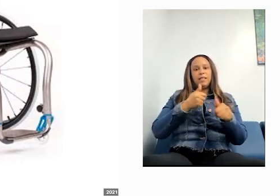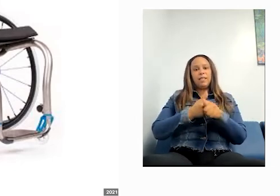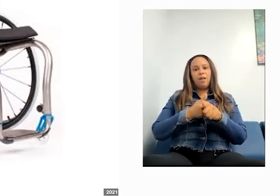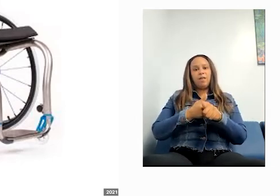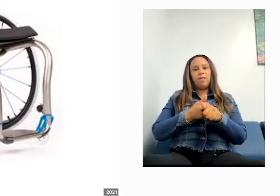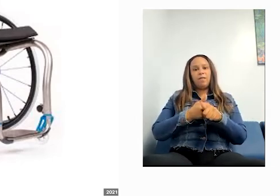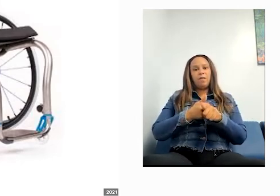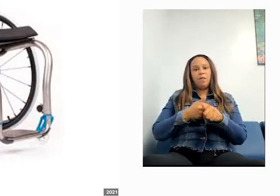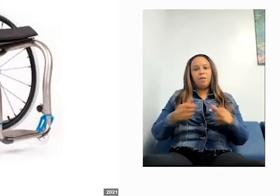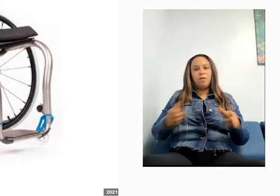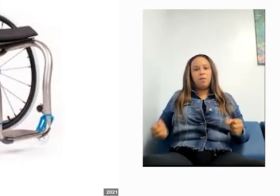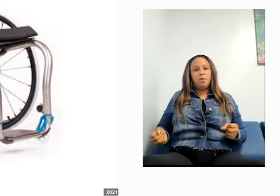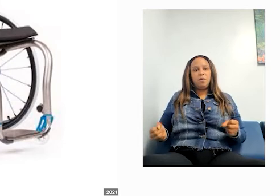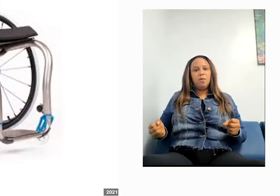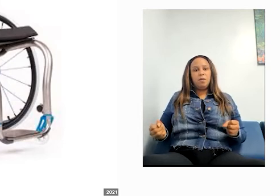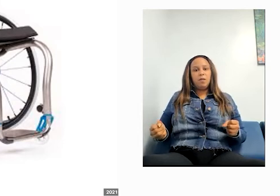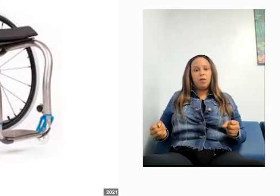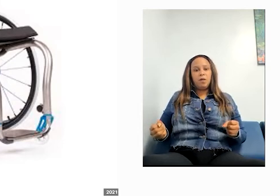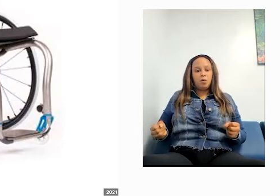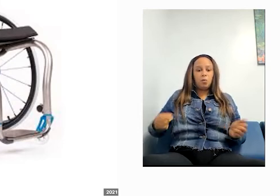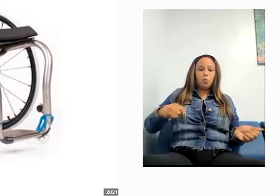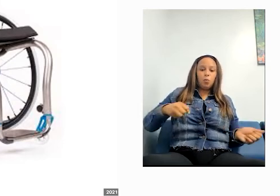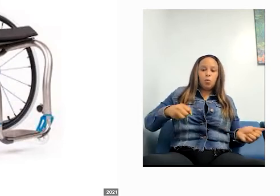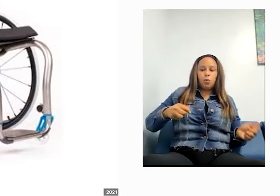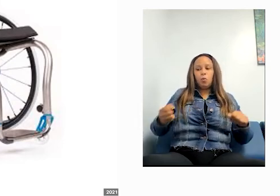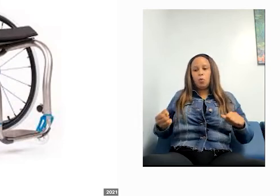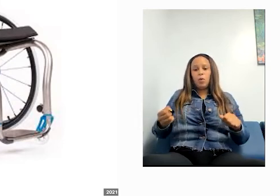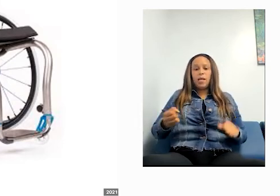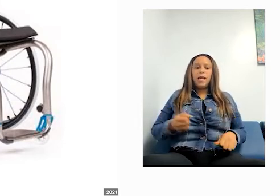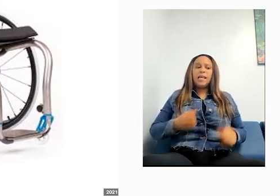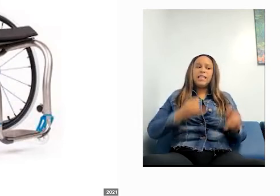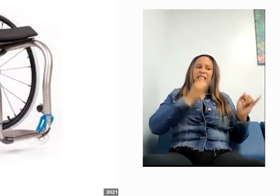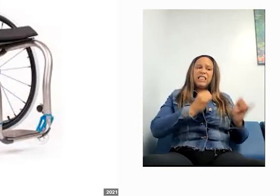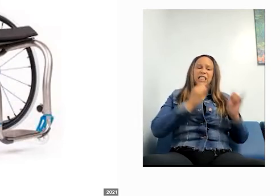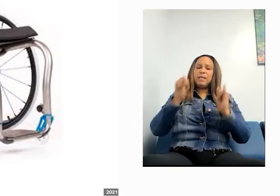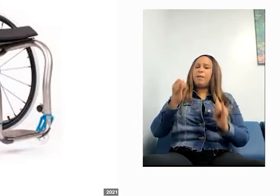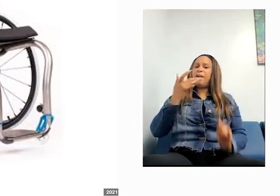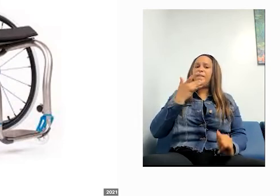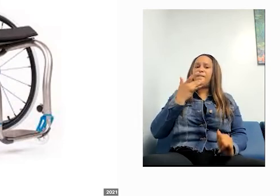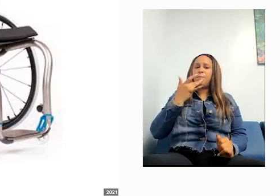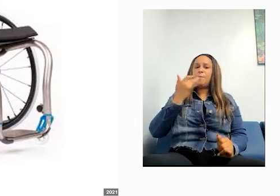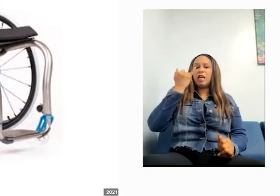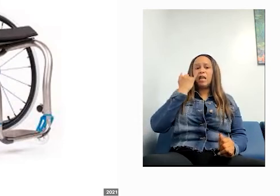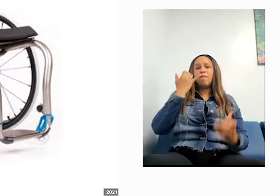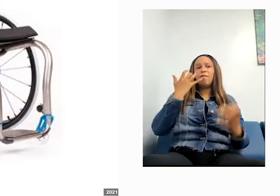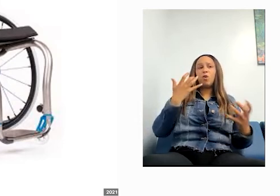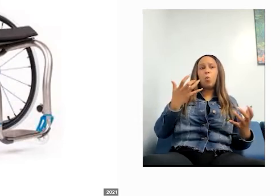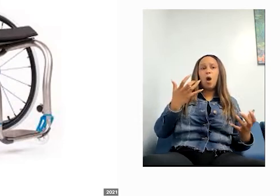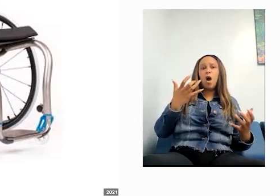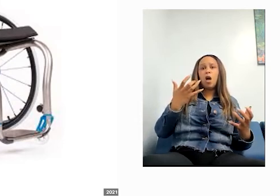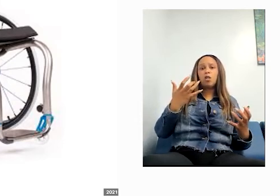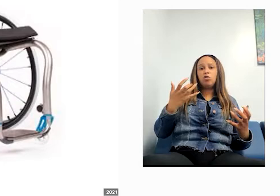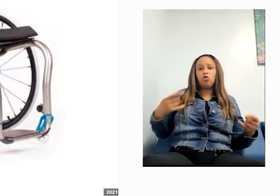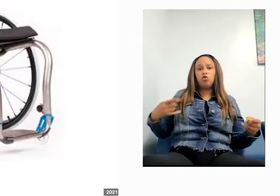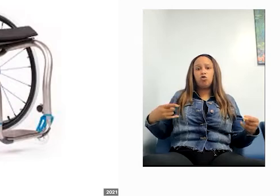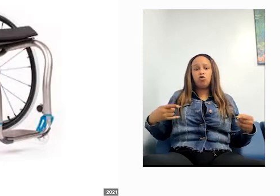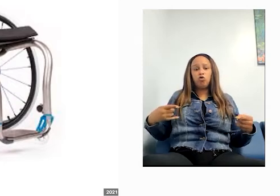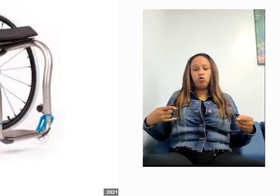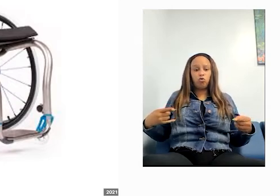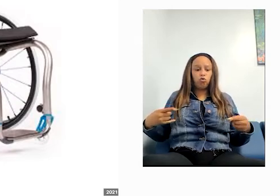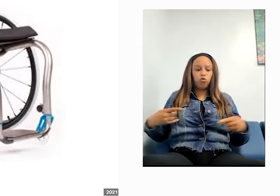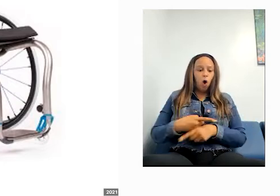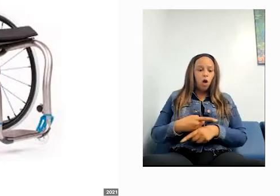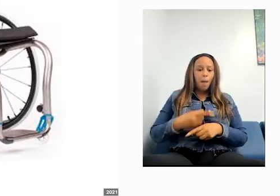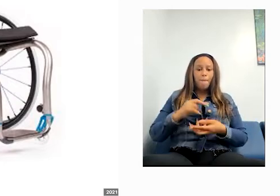So it's individual preference with regard to, do you prefer a cross frame chair or do you prefer a rigid